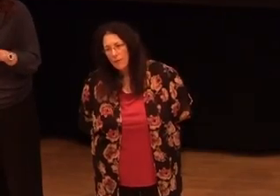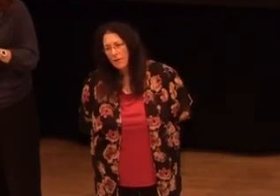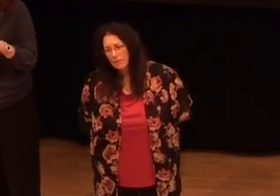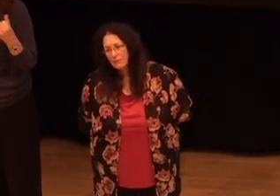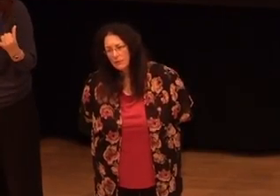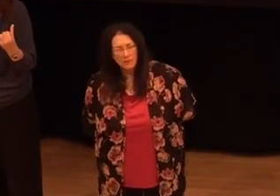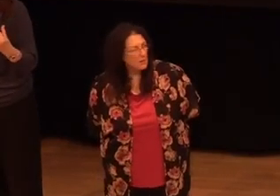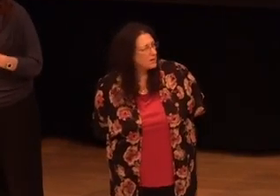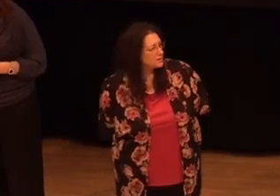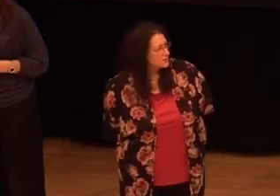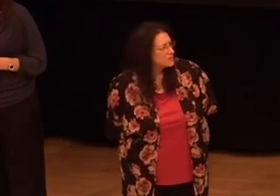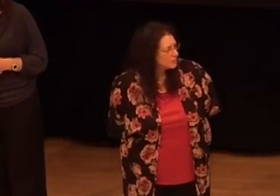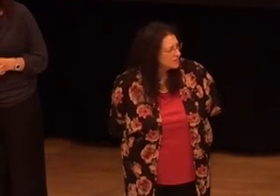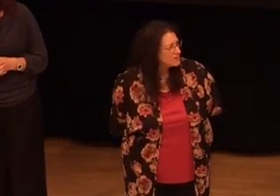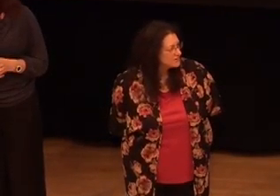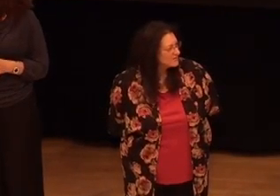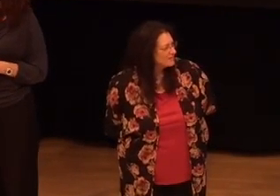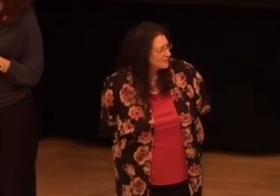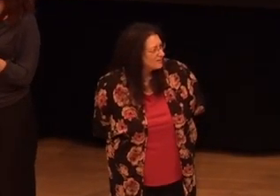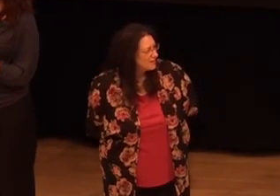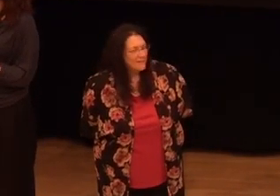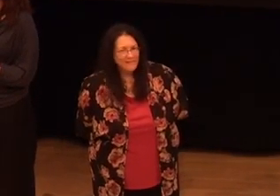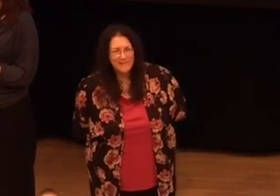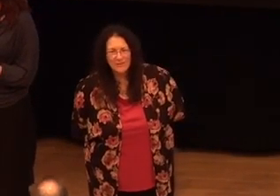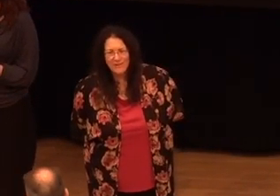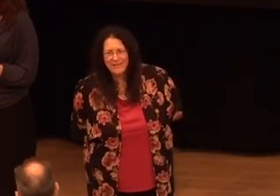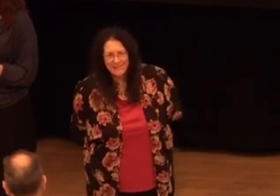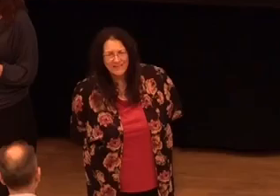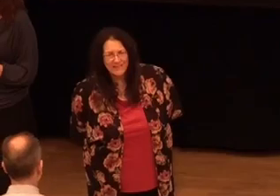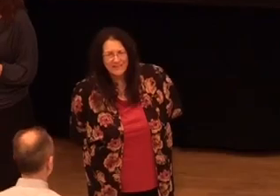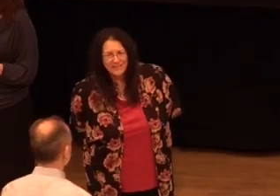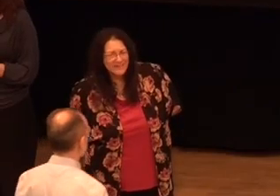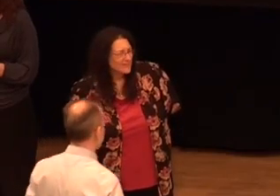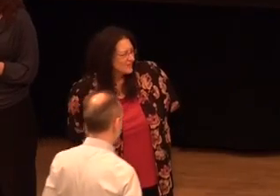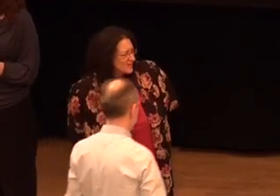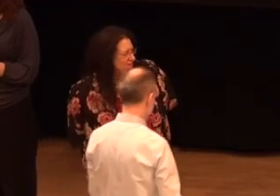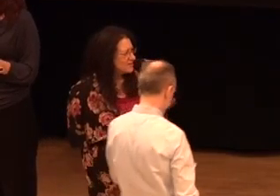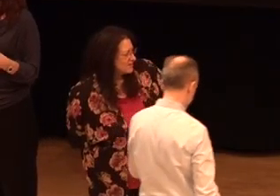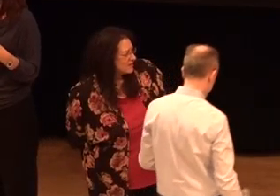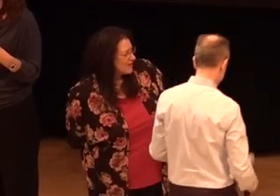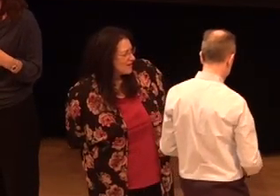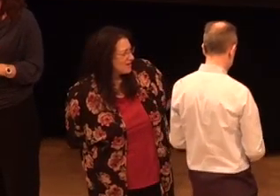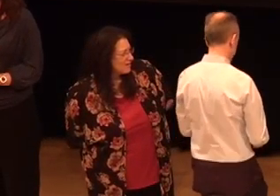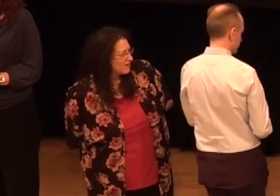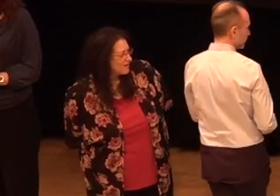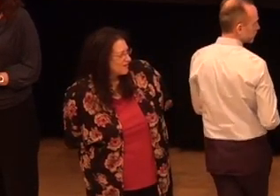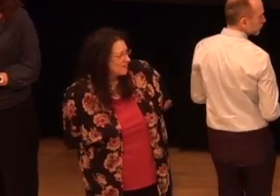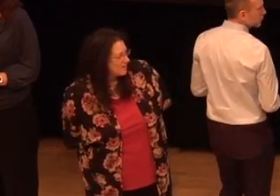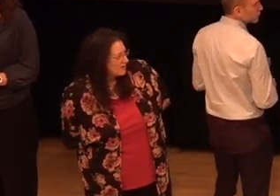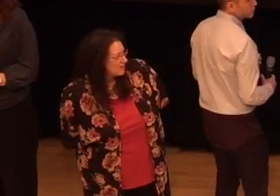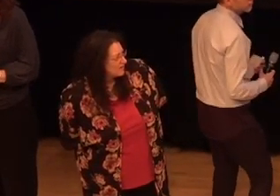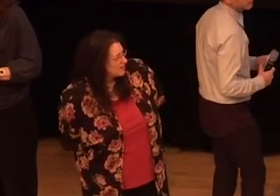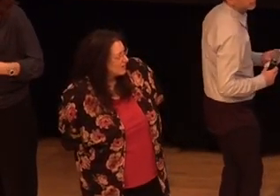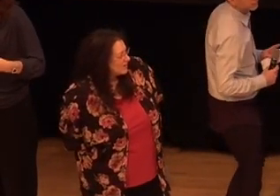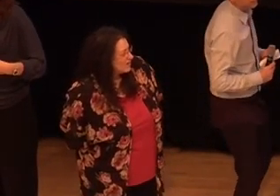times. That's exactly why why Carr brought out the absurdity of the reaction to